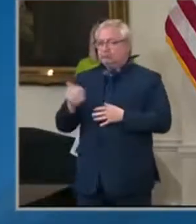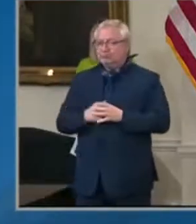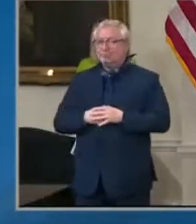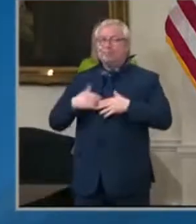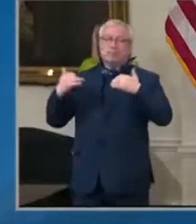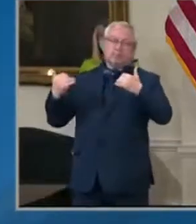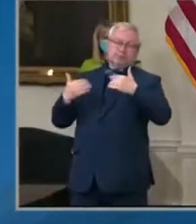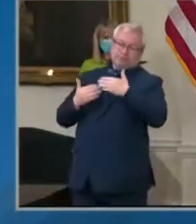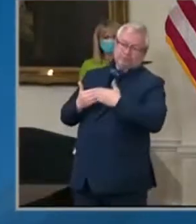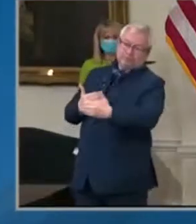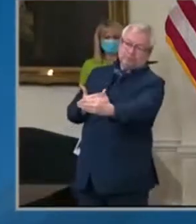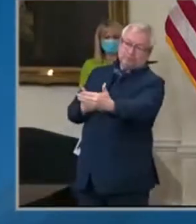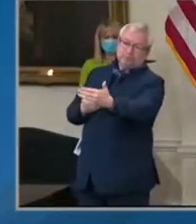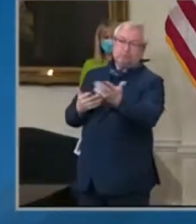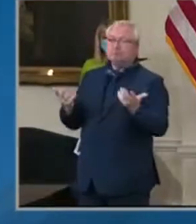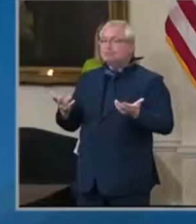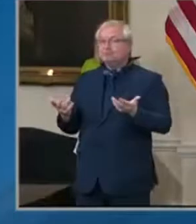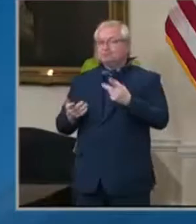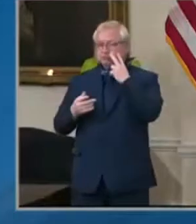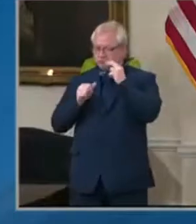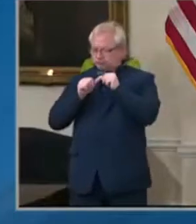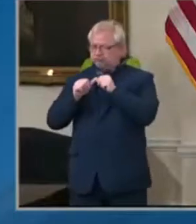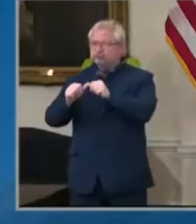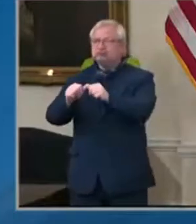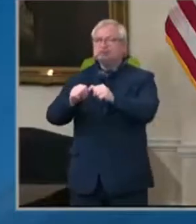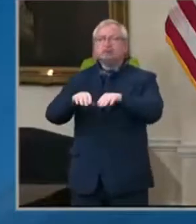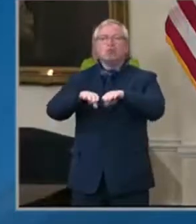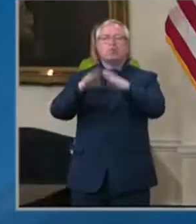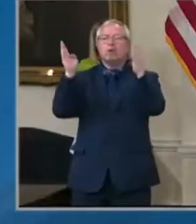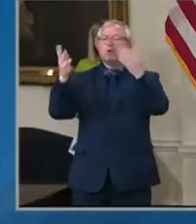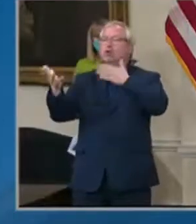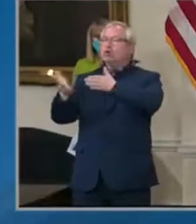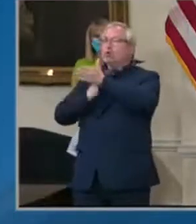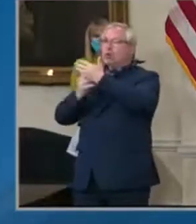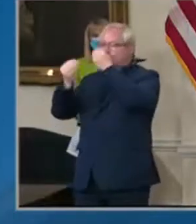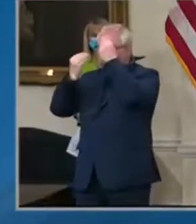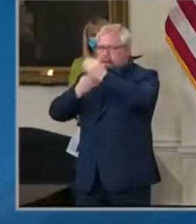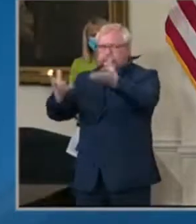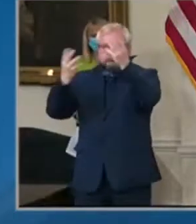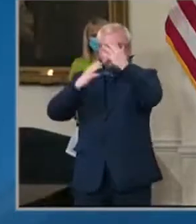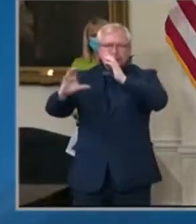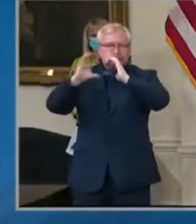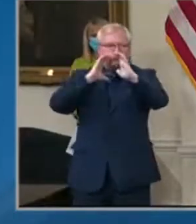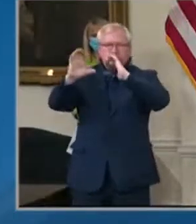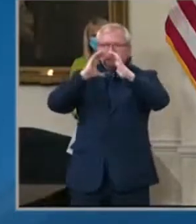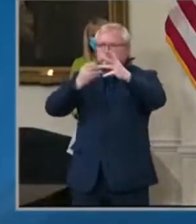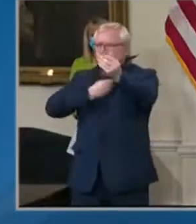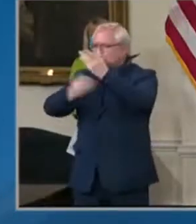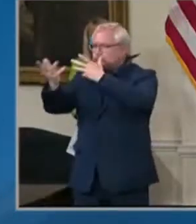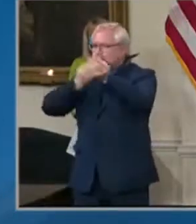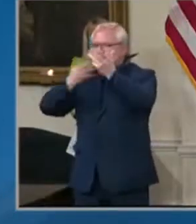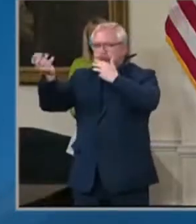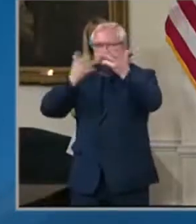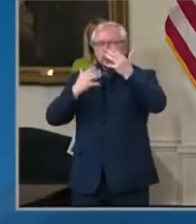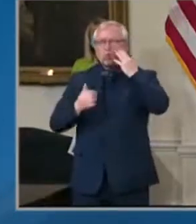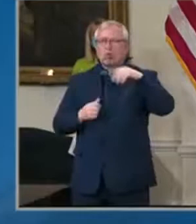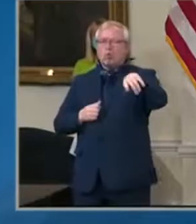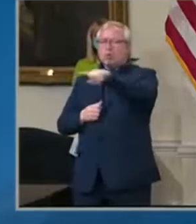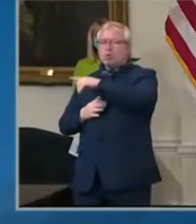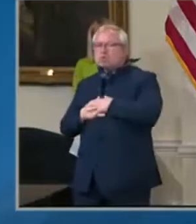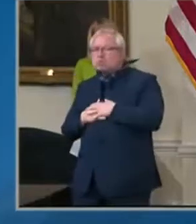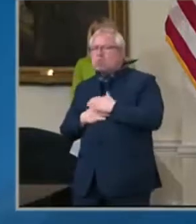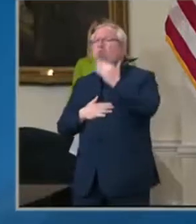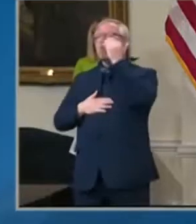be open and transparent, and we will continue to keep Marylanders as fully informed on the